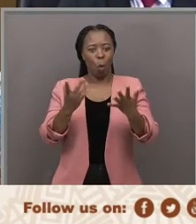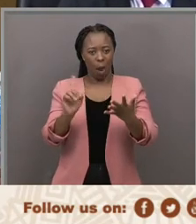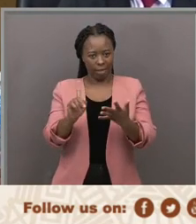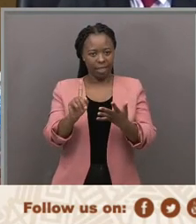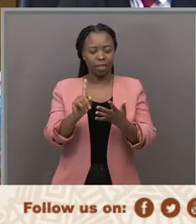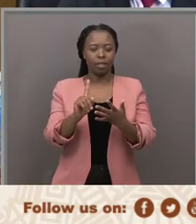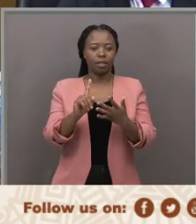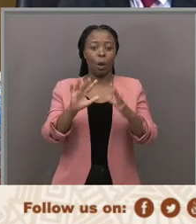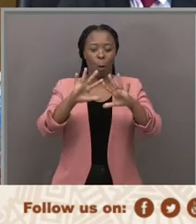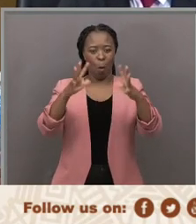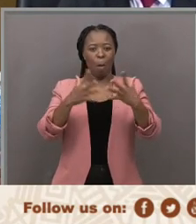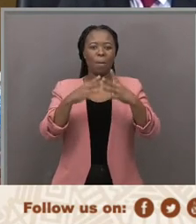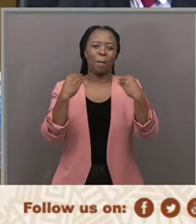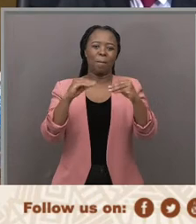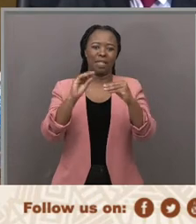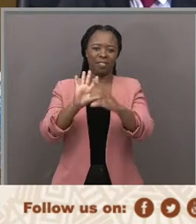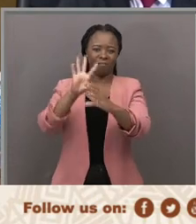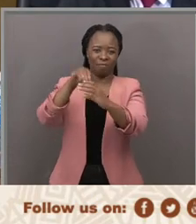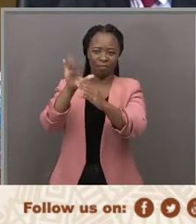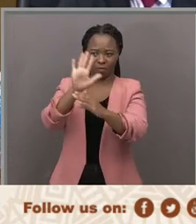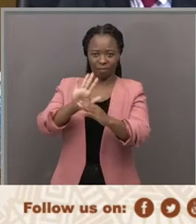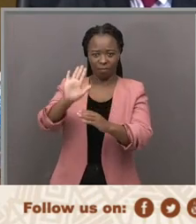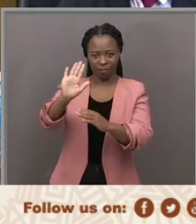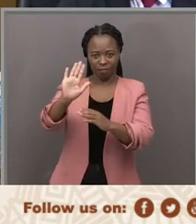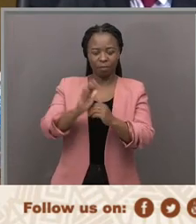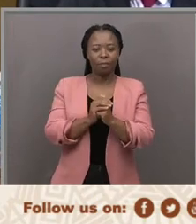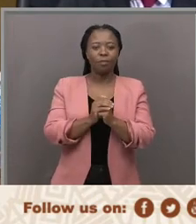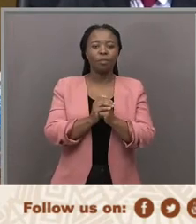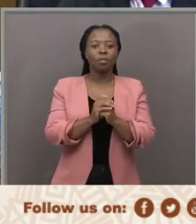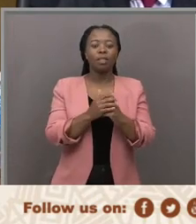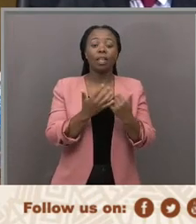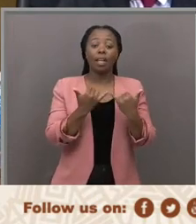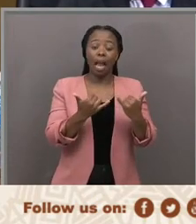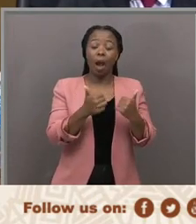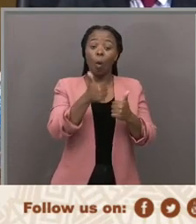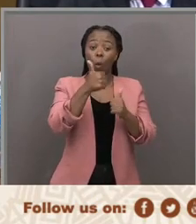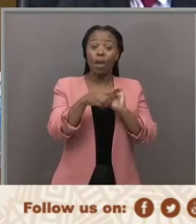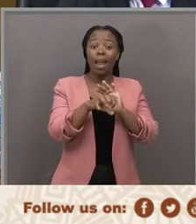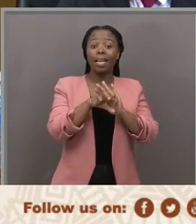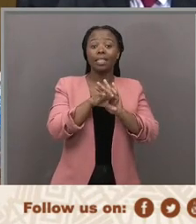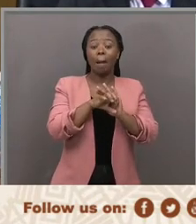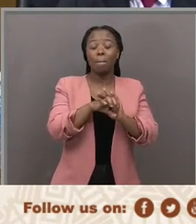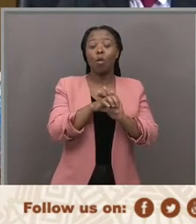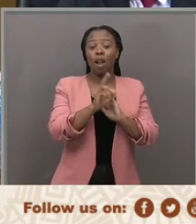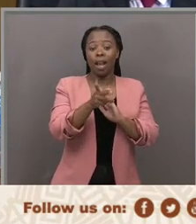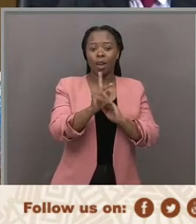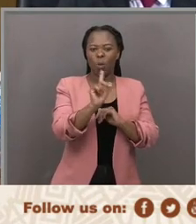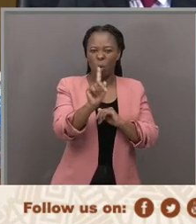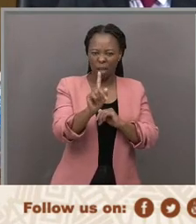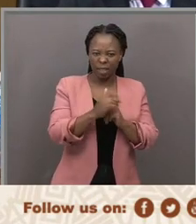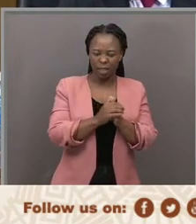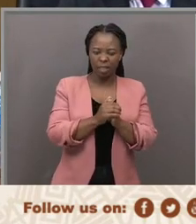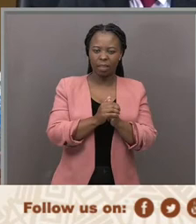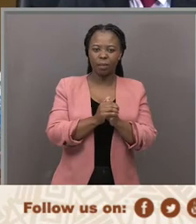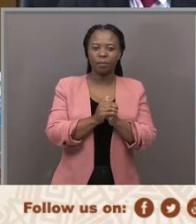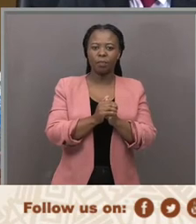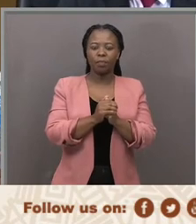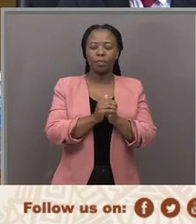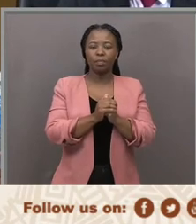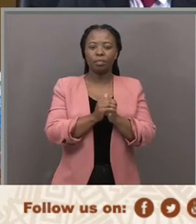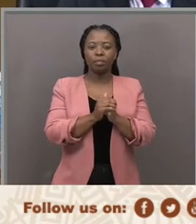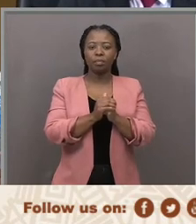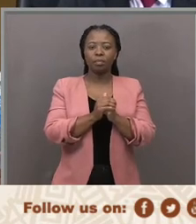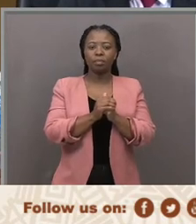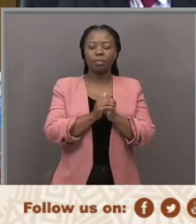is the first example. The second good example about this, about how to bring